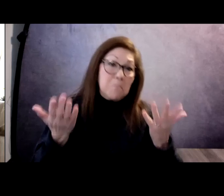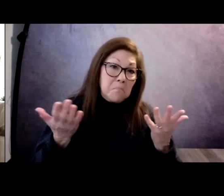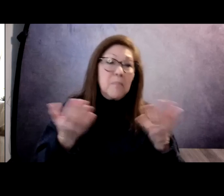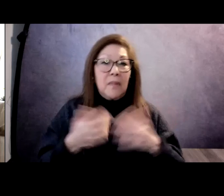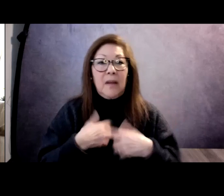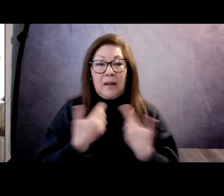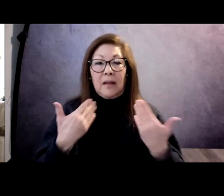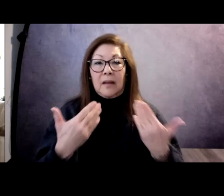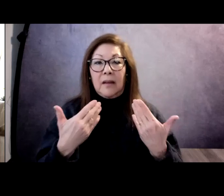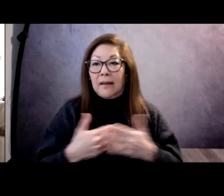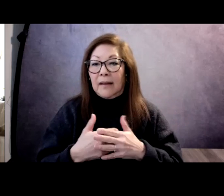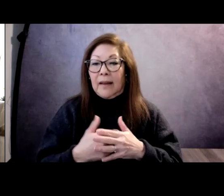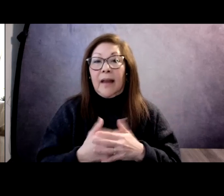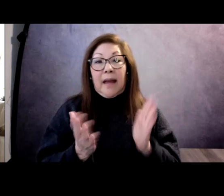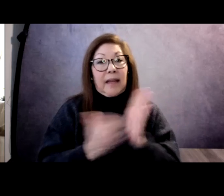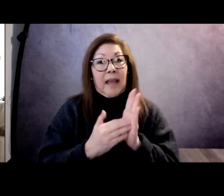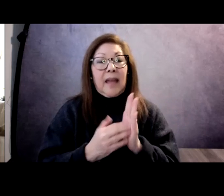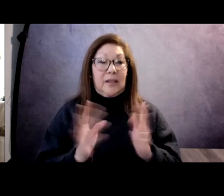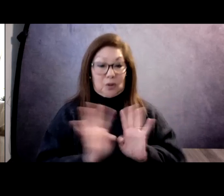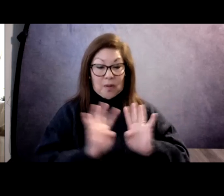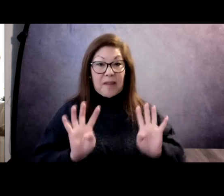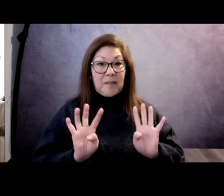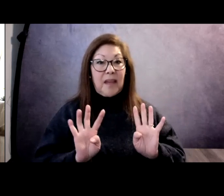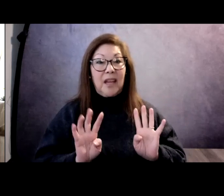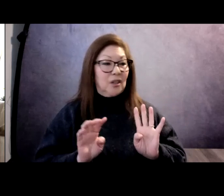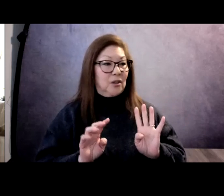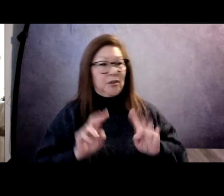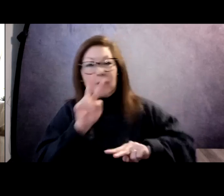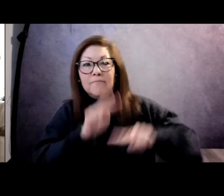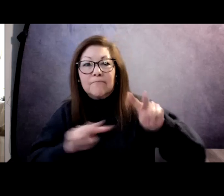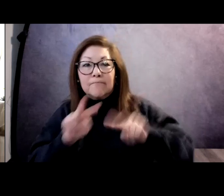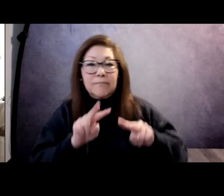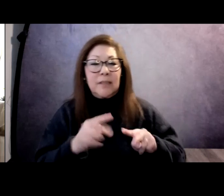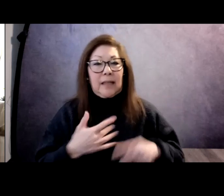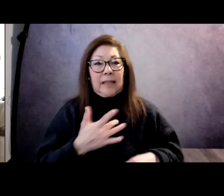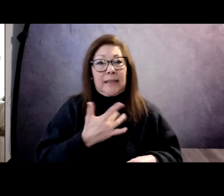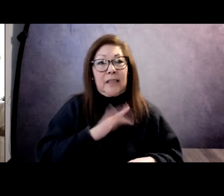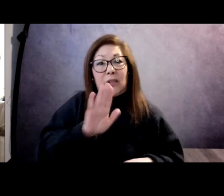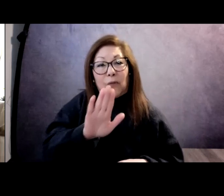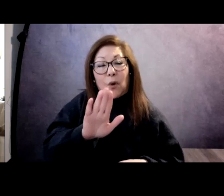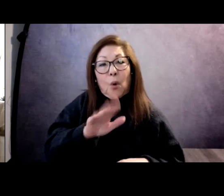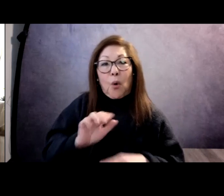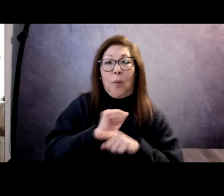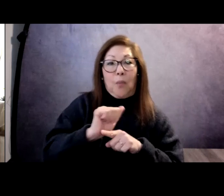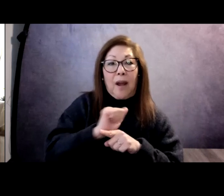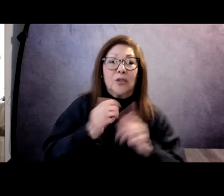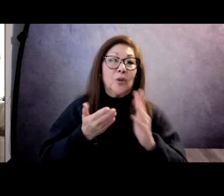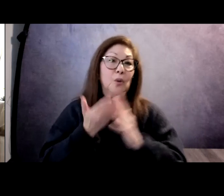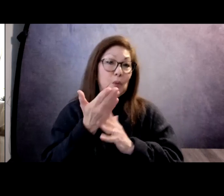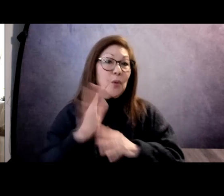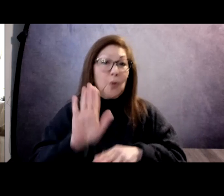just again, so that the panelists, the reviewers can get a sense of your practice through the video.